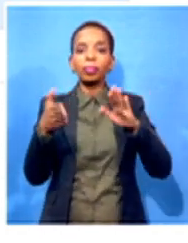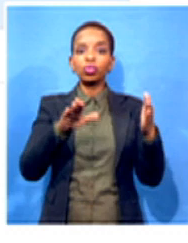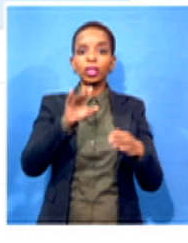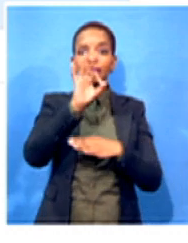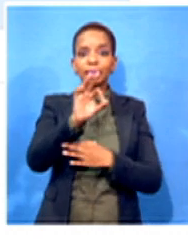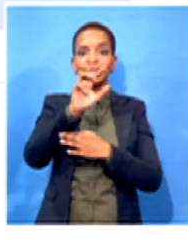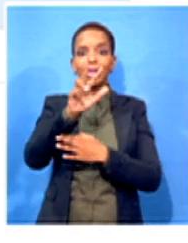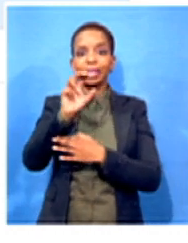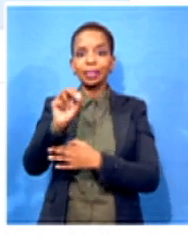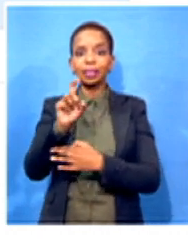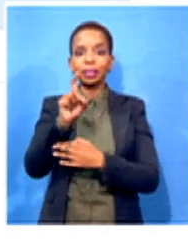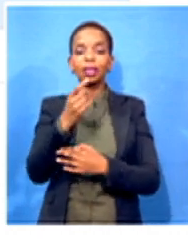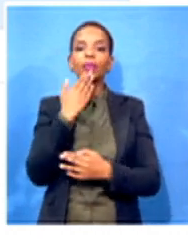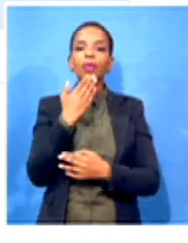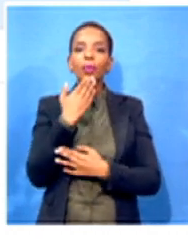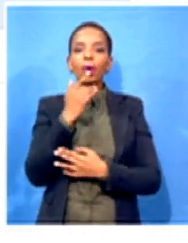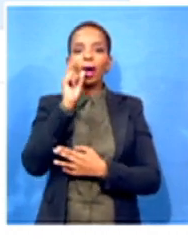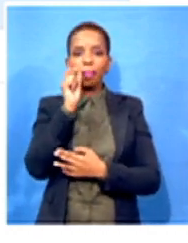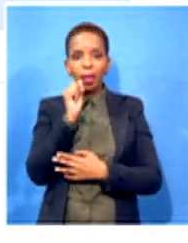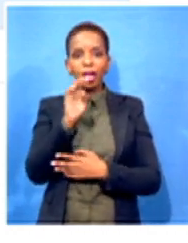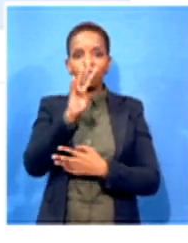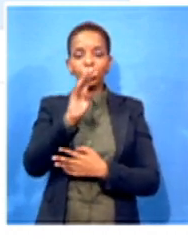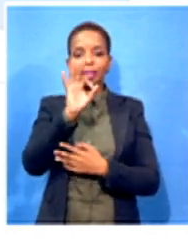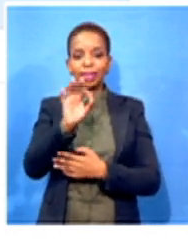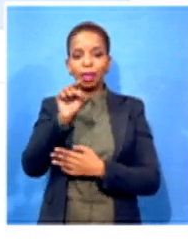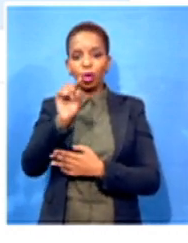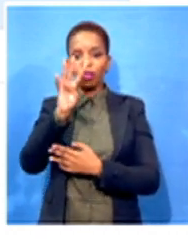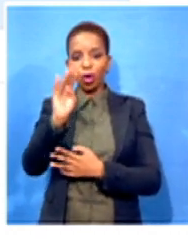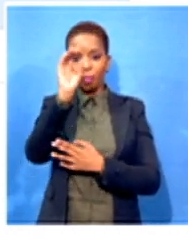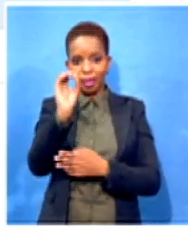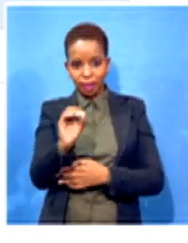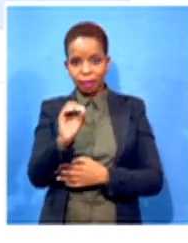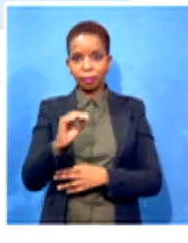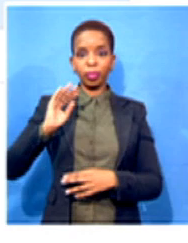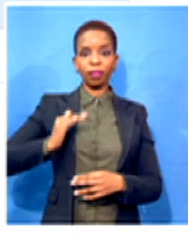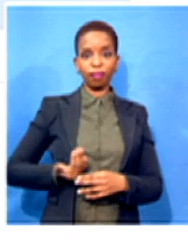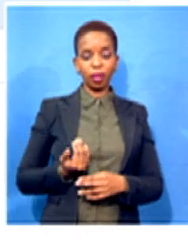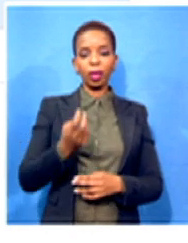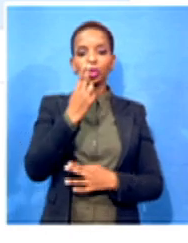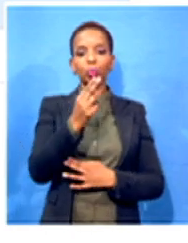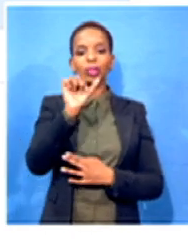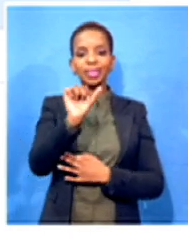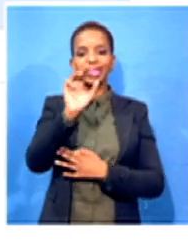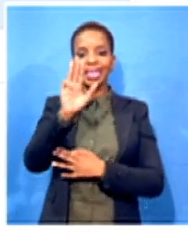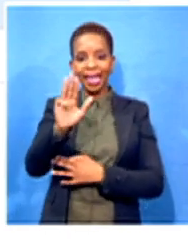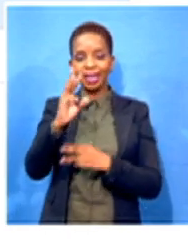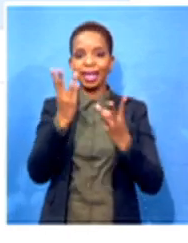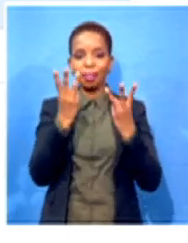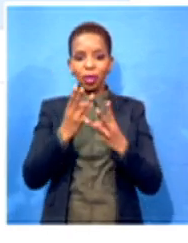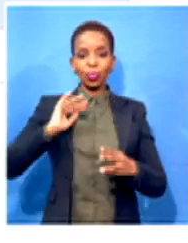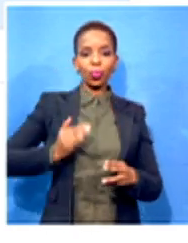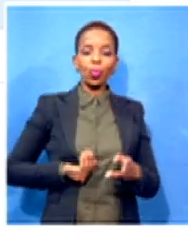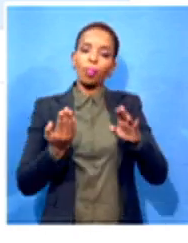males. That constitutes for 53.4% of the deaths. And females, 269 have been female, and